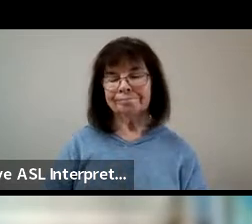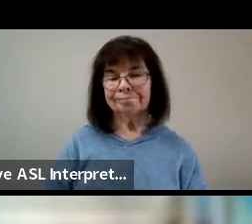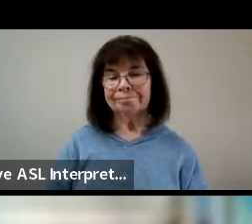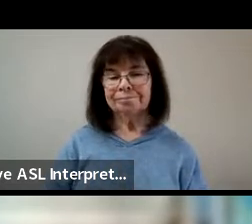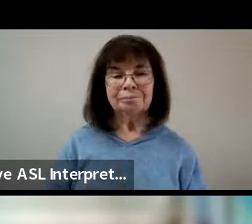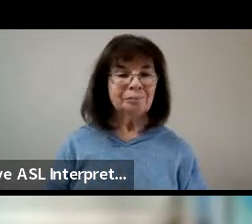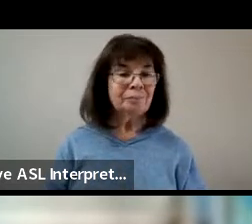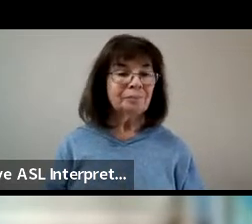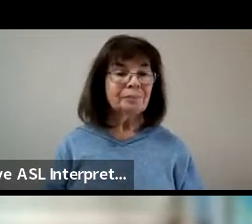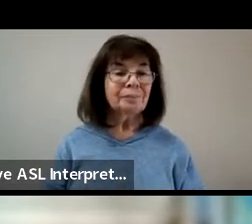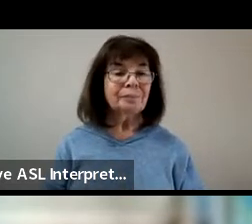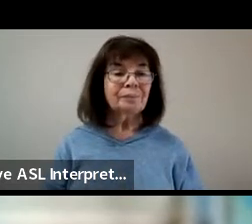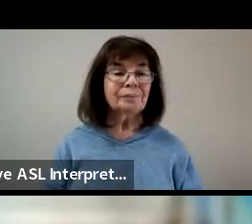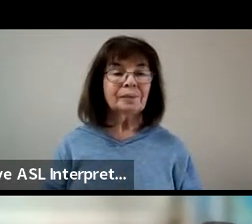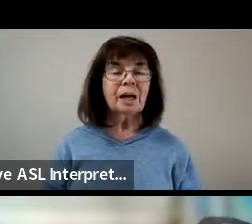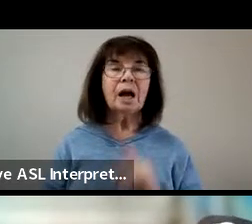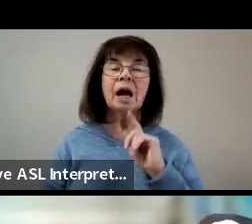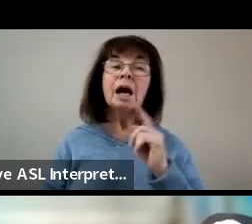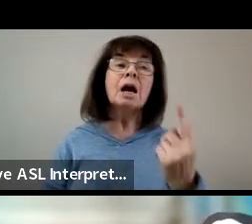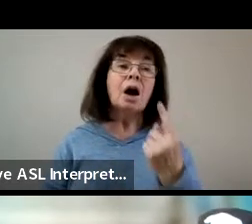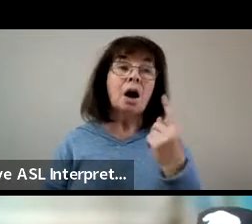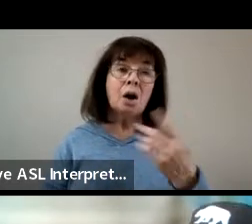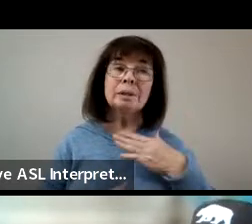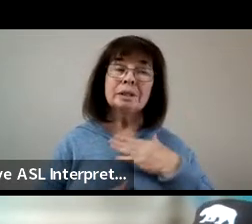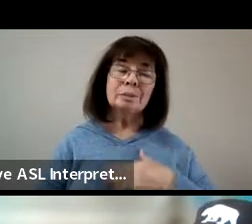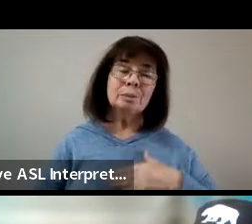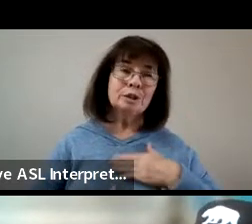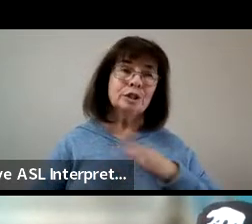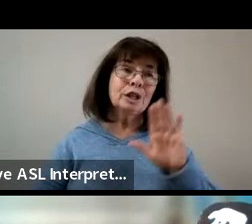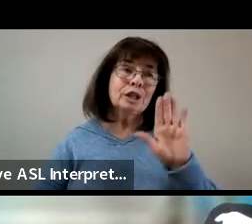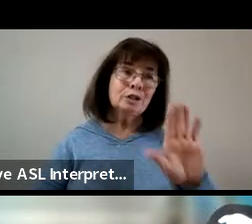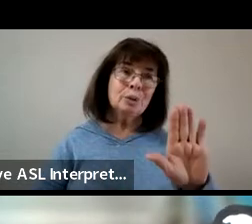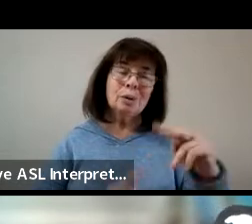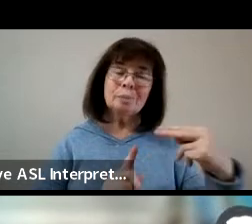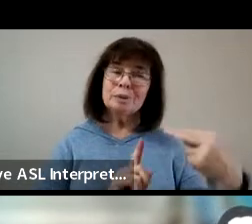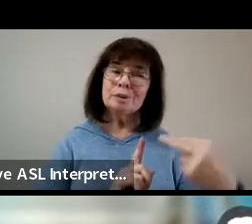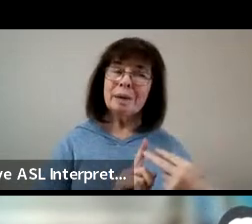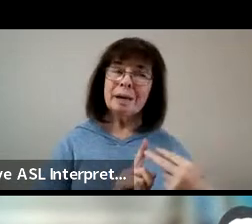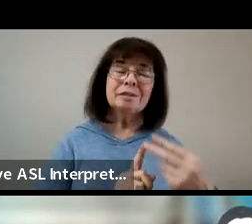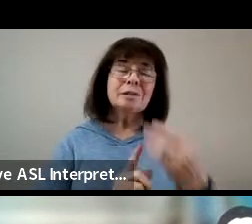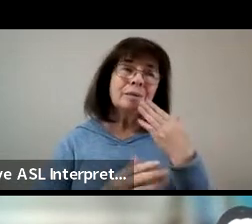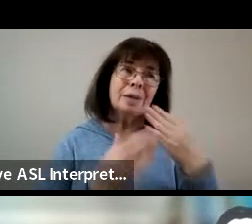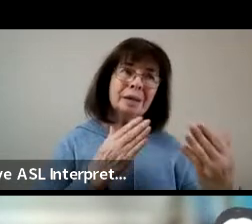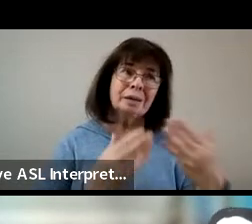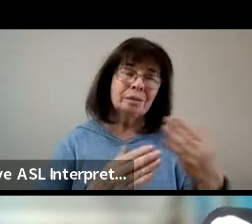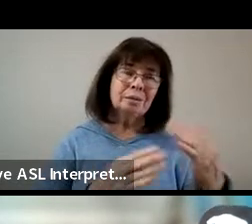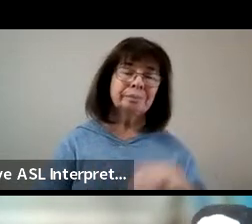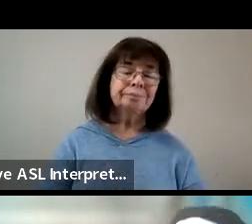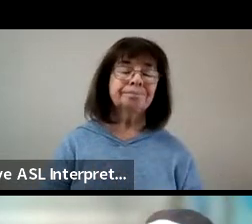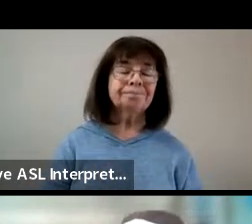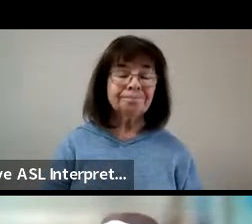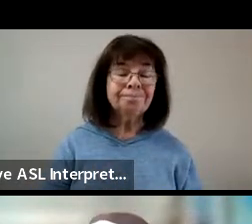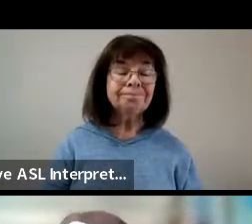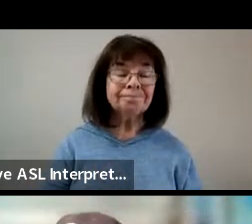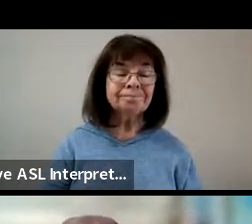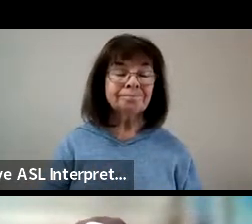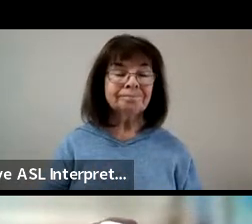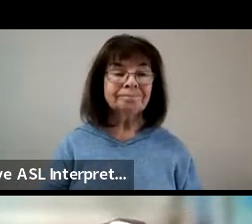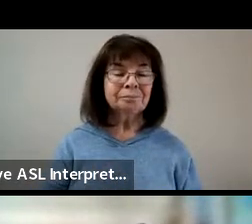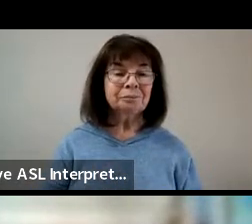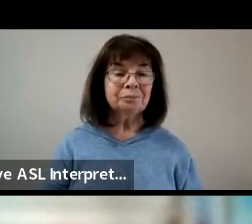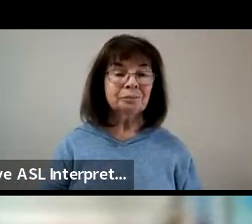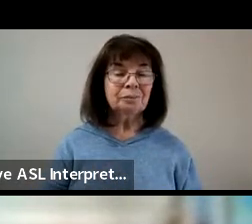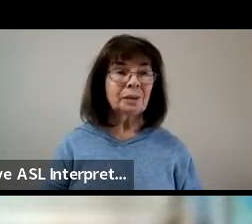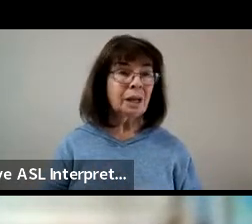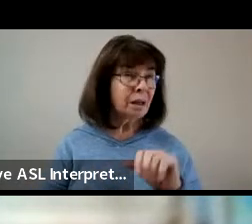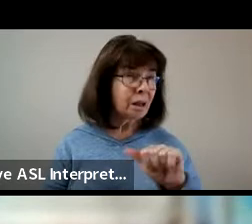No, I always appreciate your perspective on things. And so thank you for that. Okay. Are